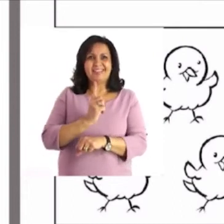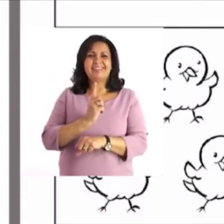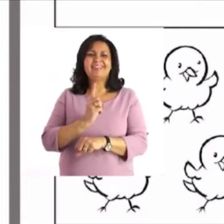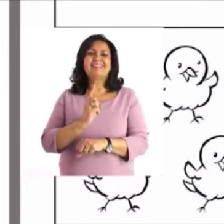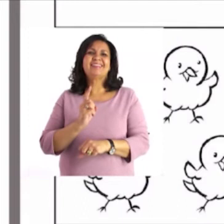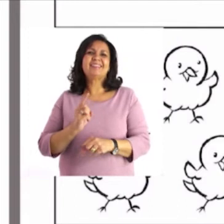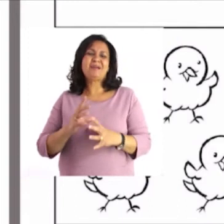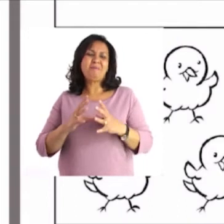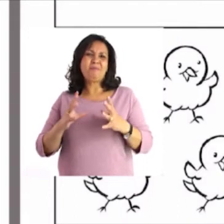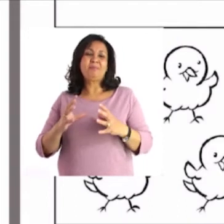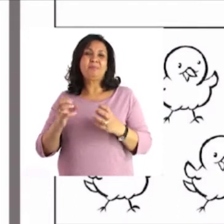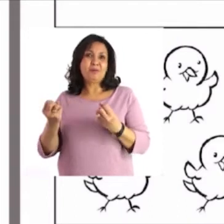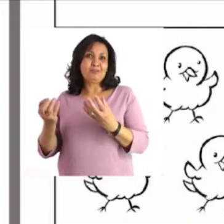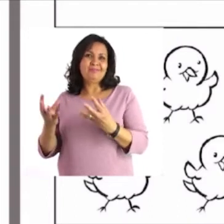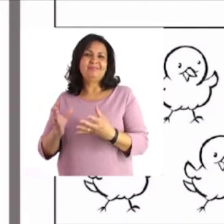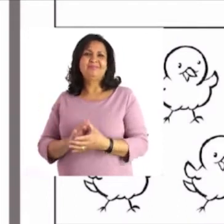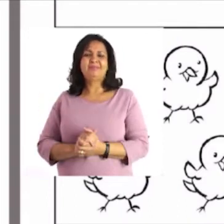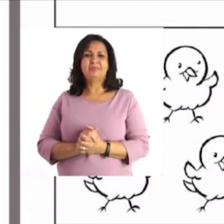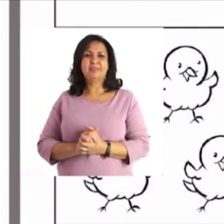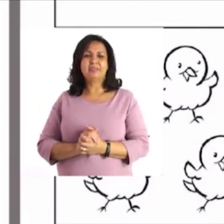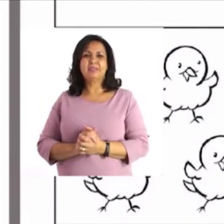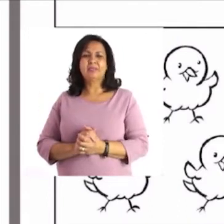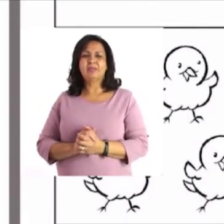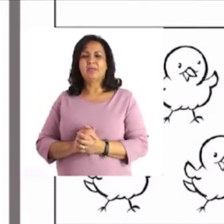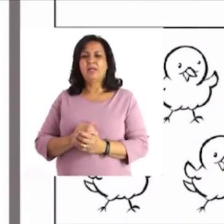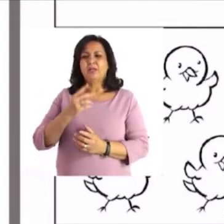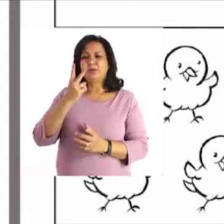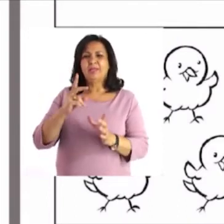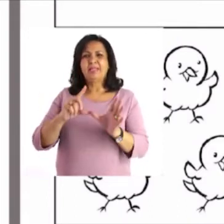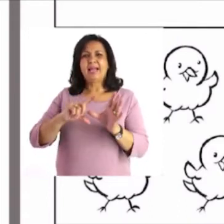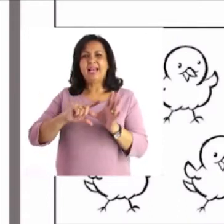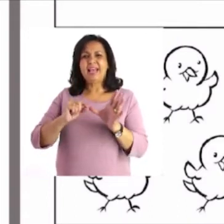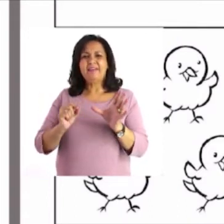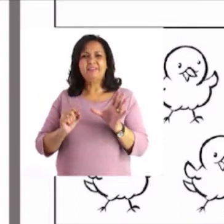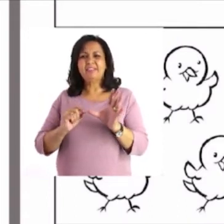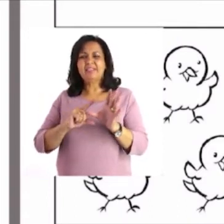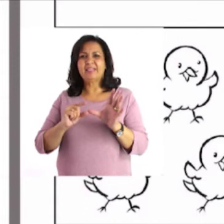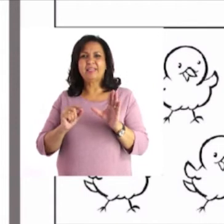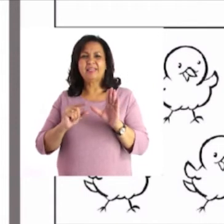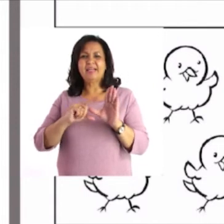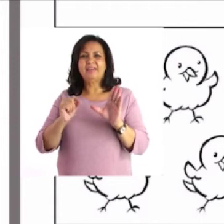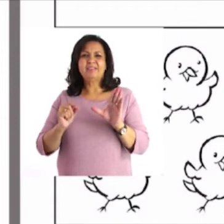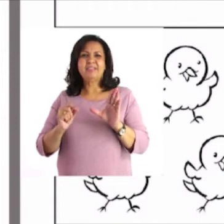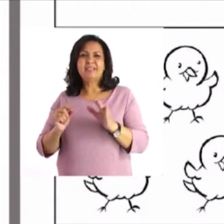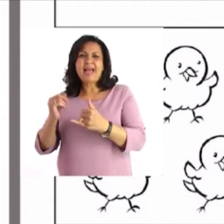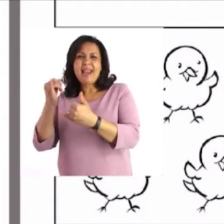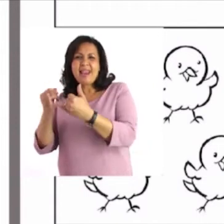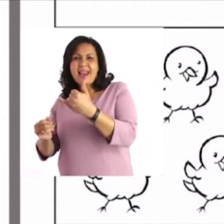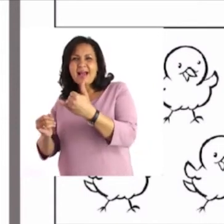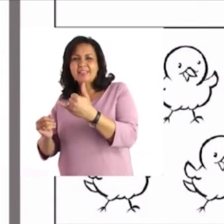be the most. And then let's look at the leaves. The last block would be